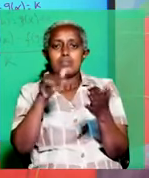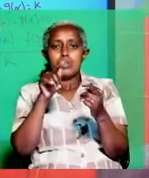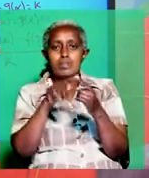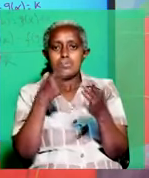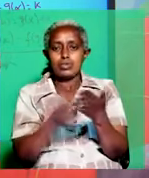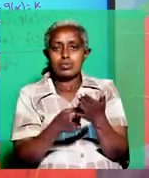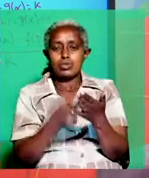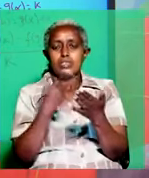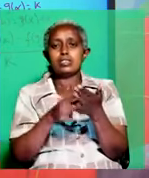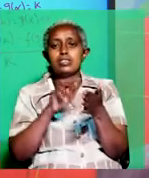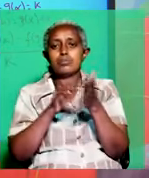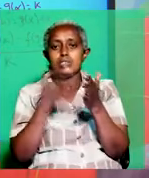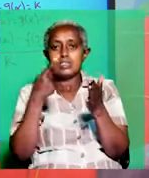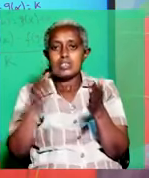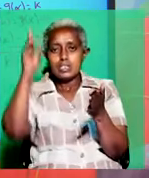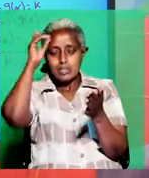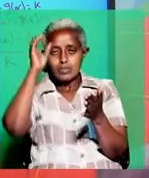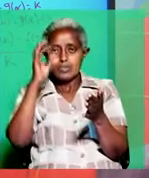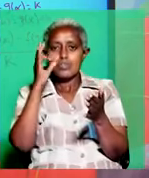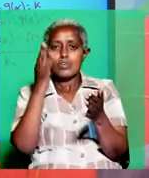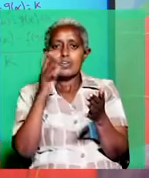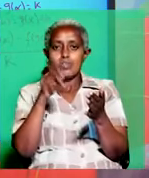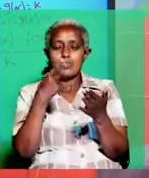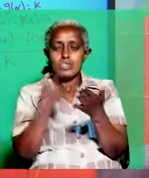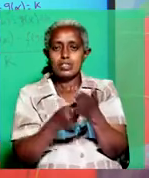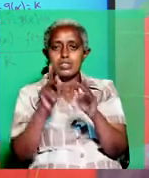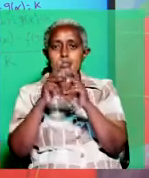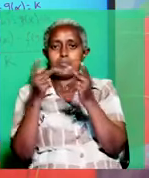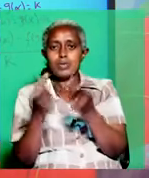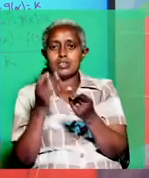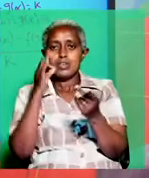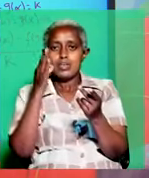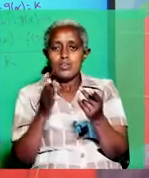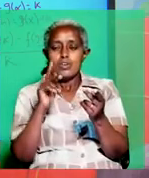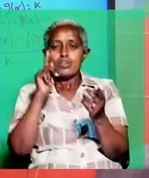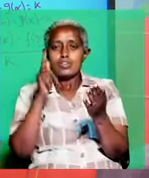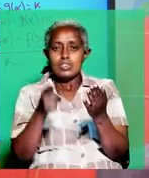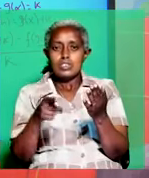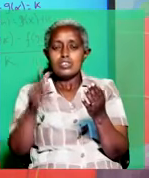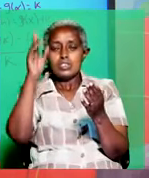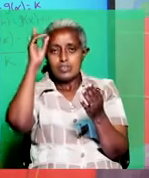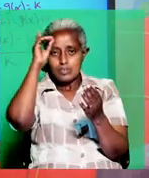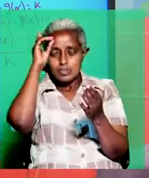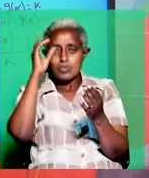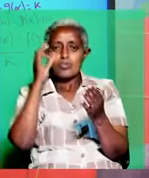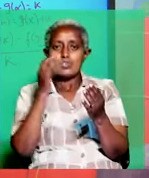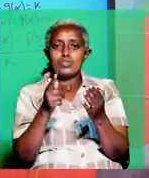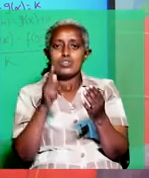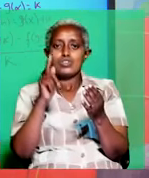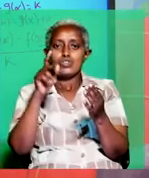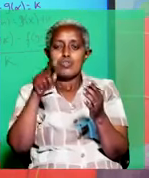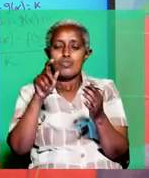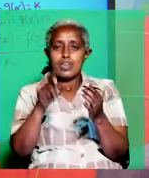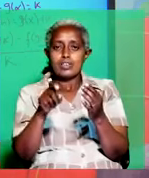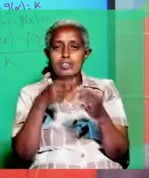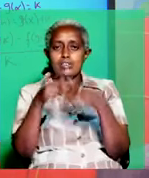the derivative of f of this part, f of g, f derivative of g of x.